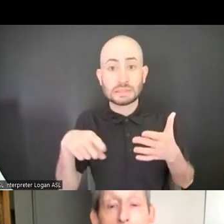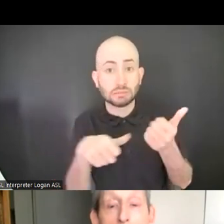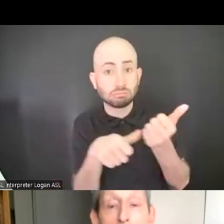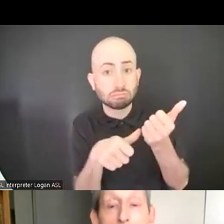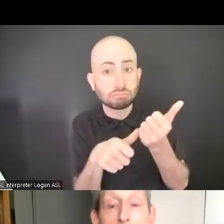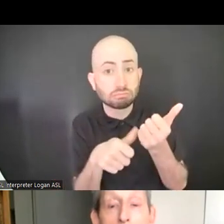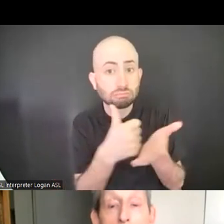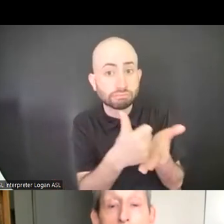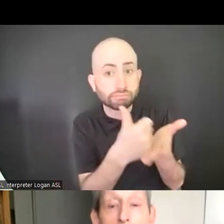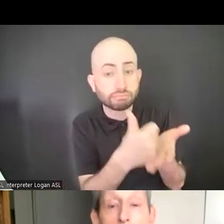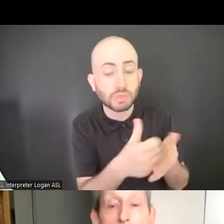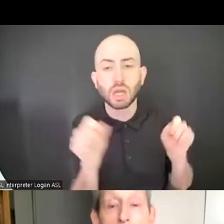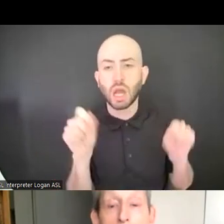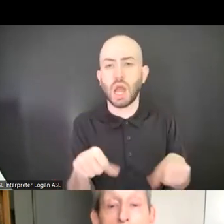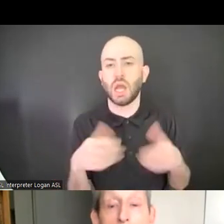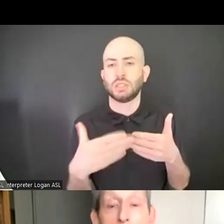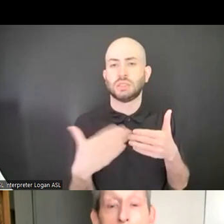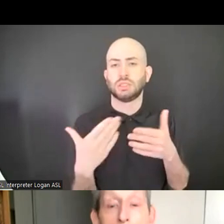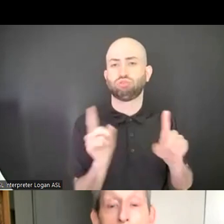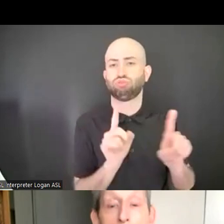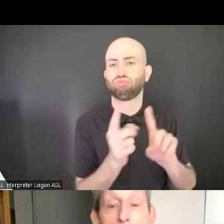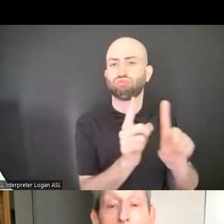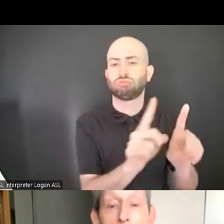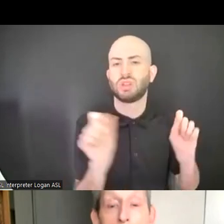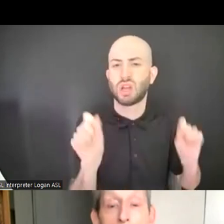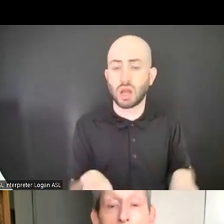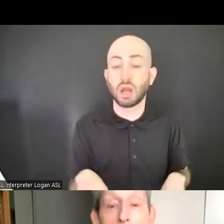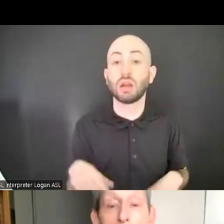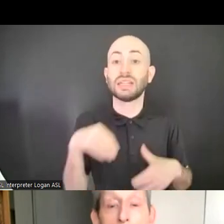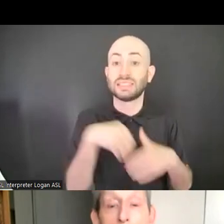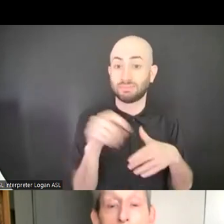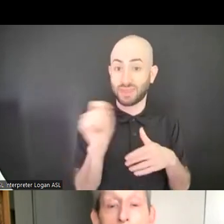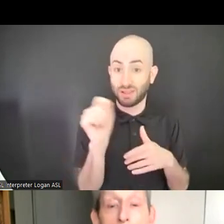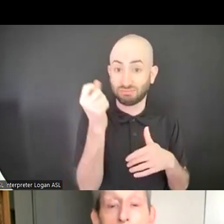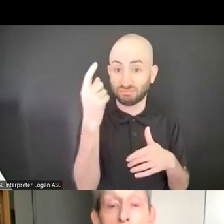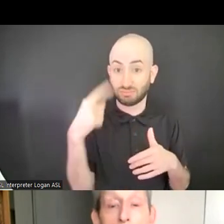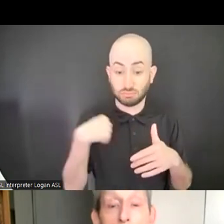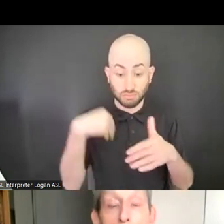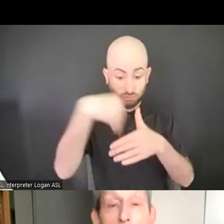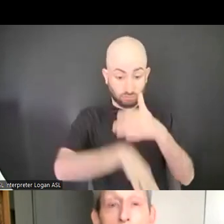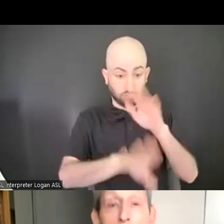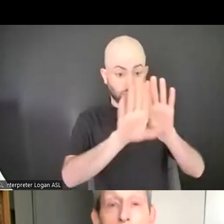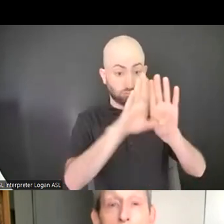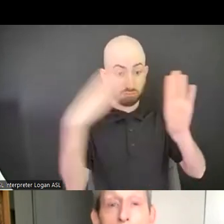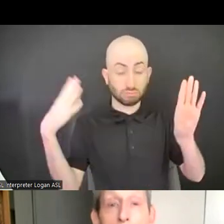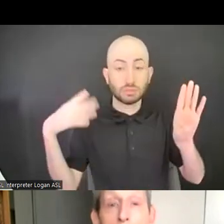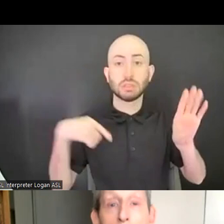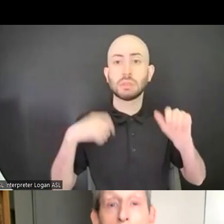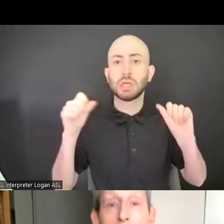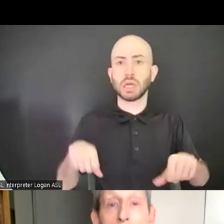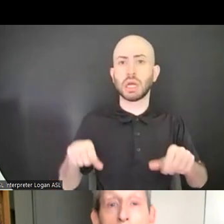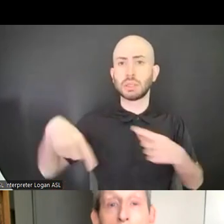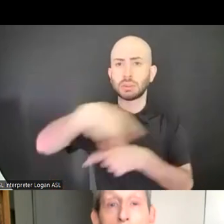as well um i can completely turn my chair in the bathroom i can fit my chair under the counter